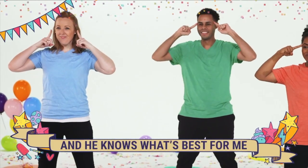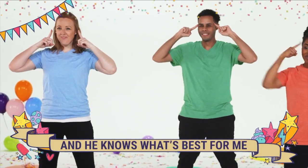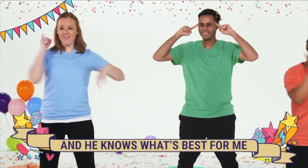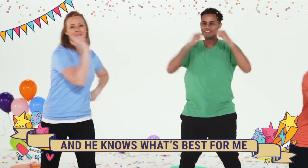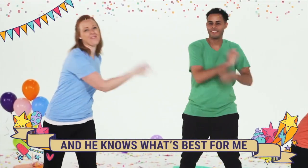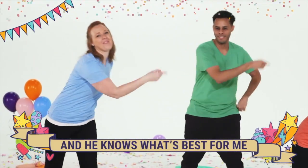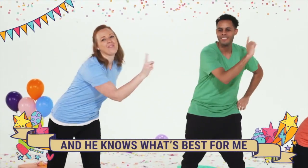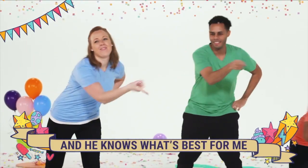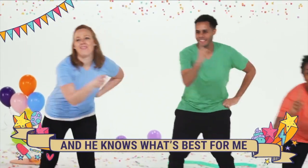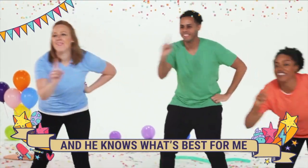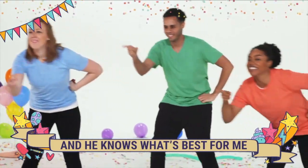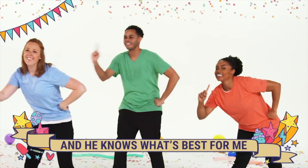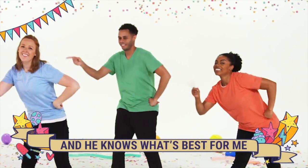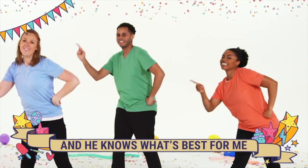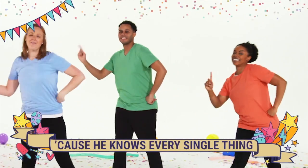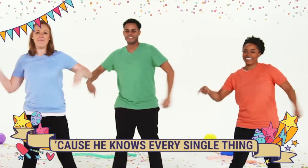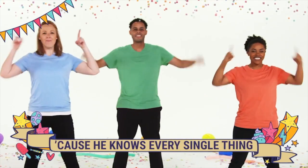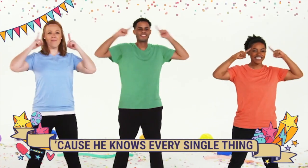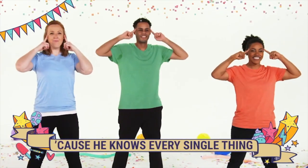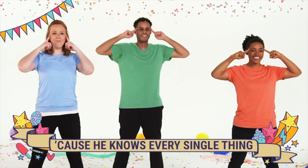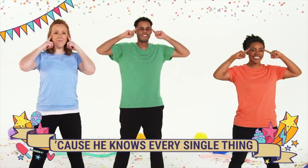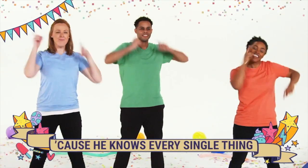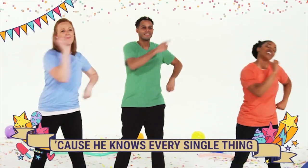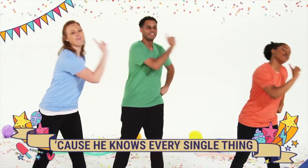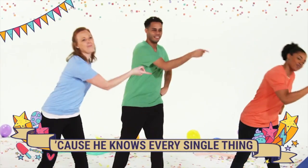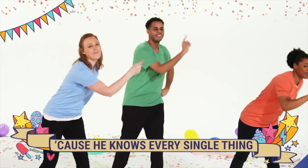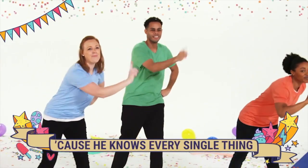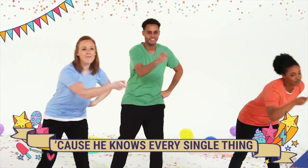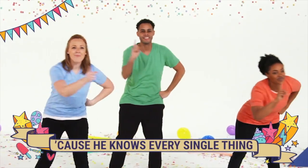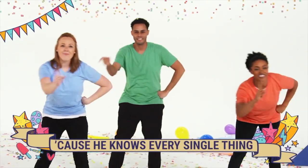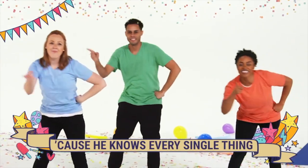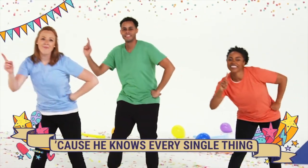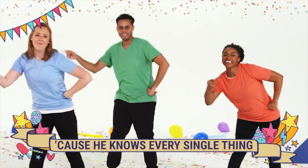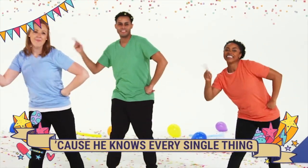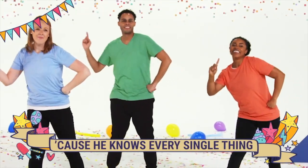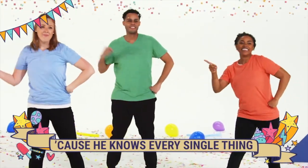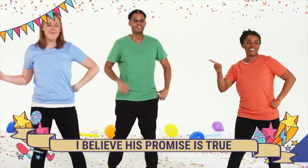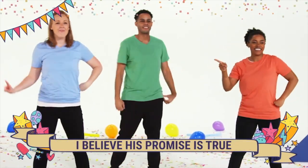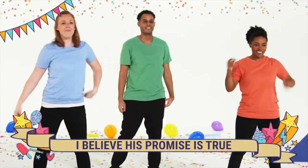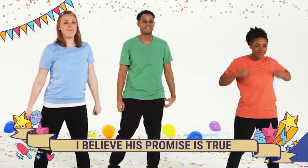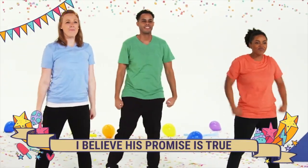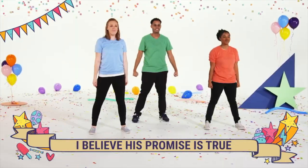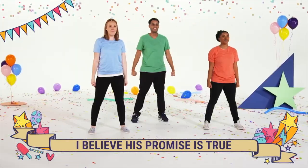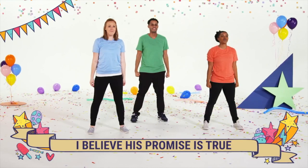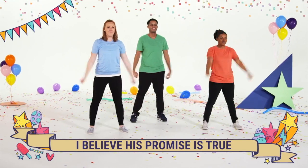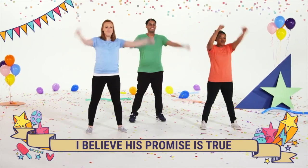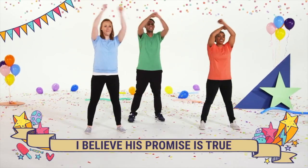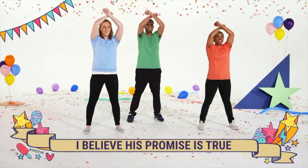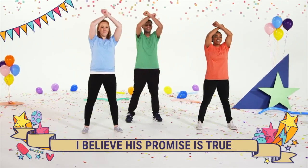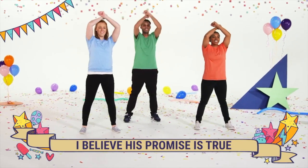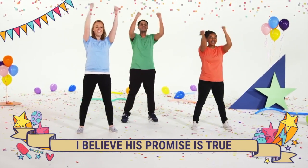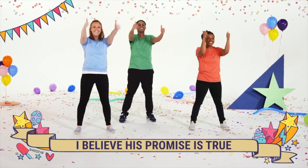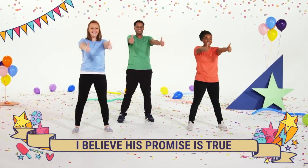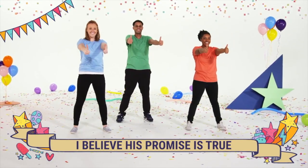knows what's best for me, 'cause He knows every single thing. And I believe